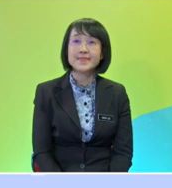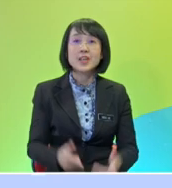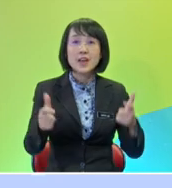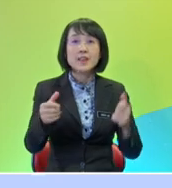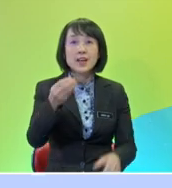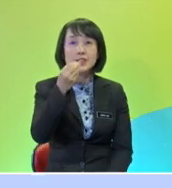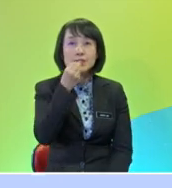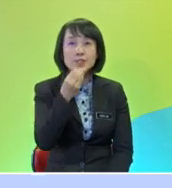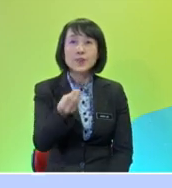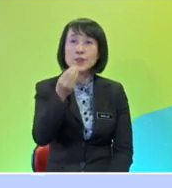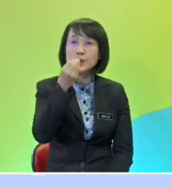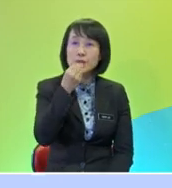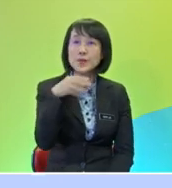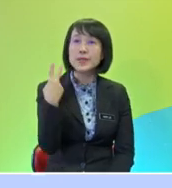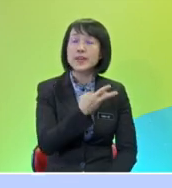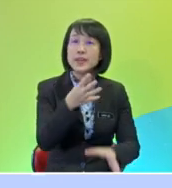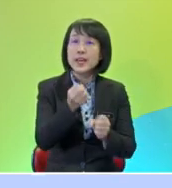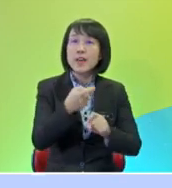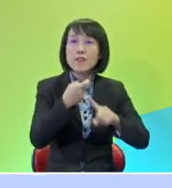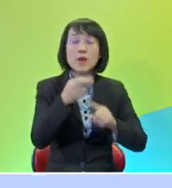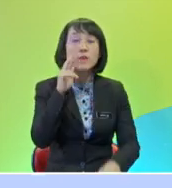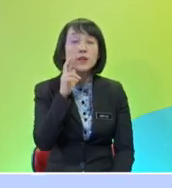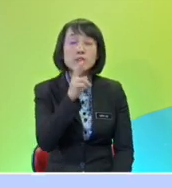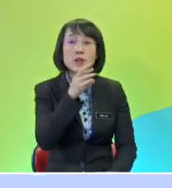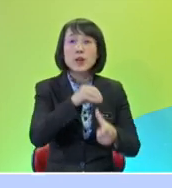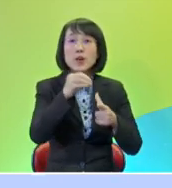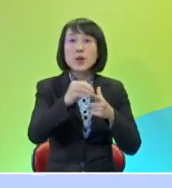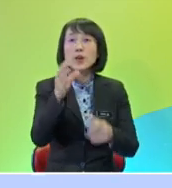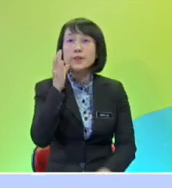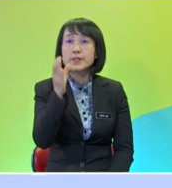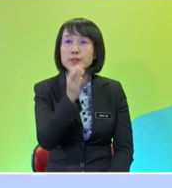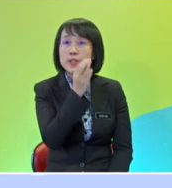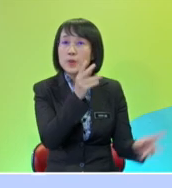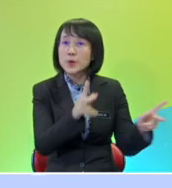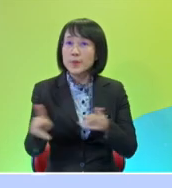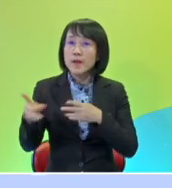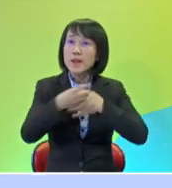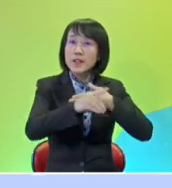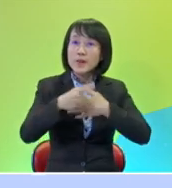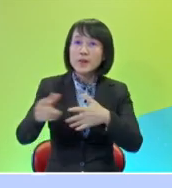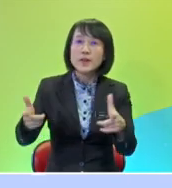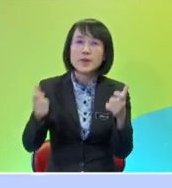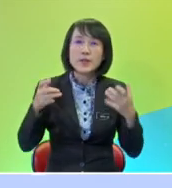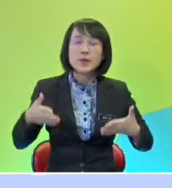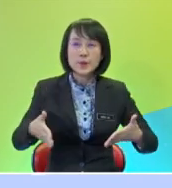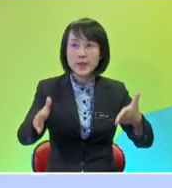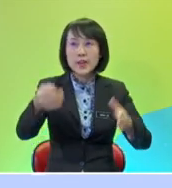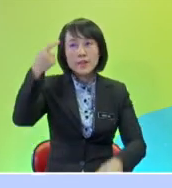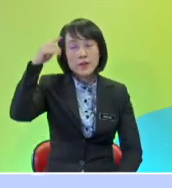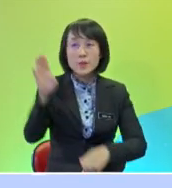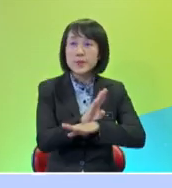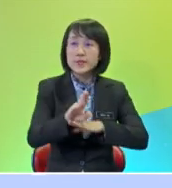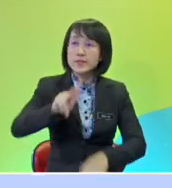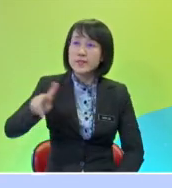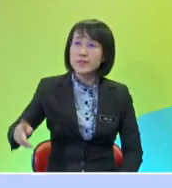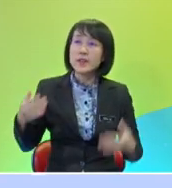Fast food is the food that we get from an eatery, which is prepared and delivered in the quickest way. For a busy pupil like me, who has a